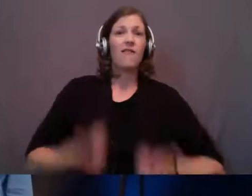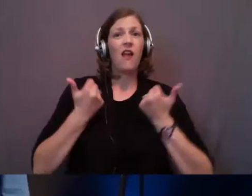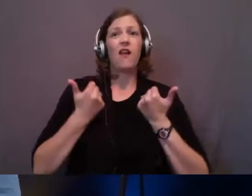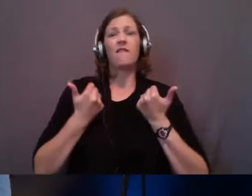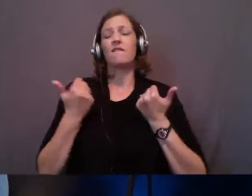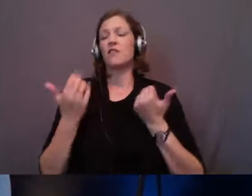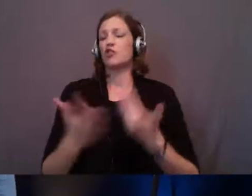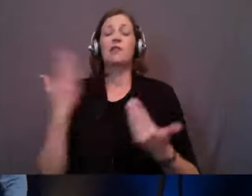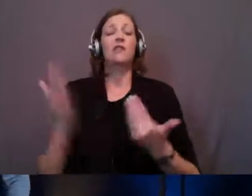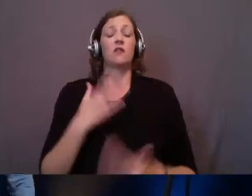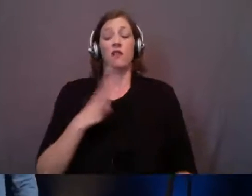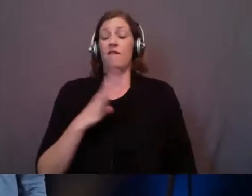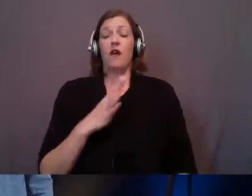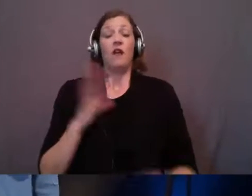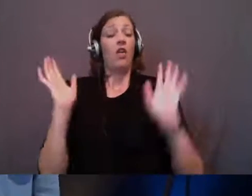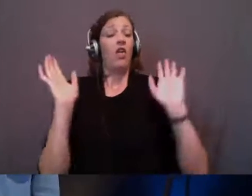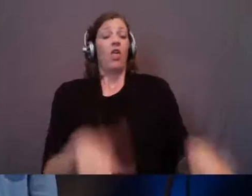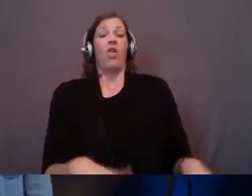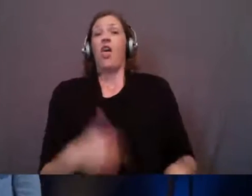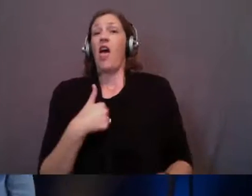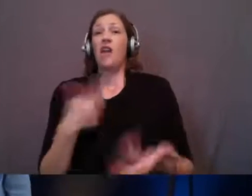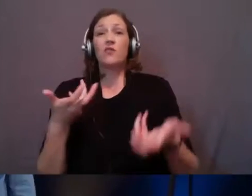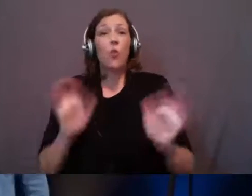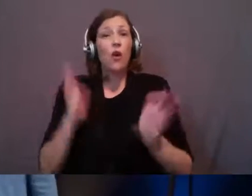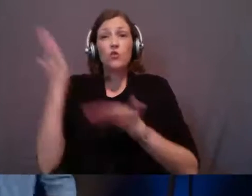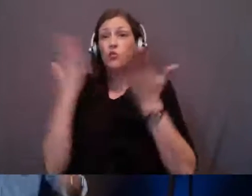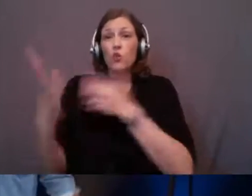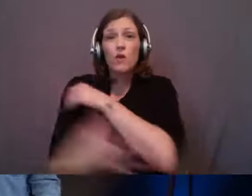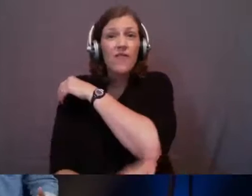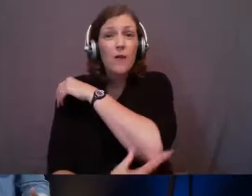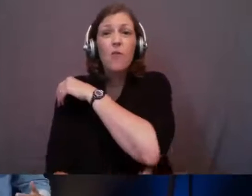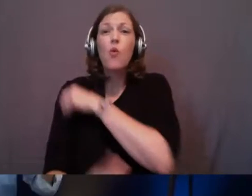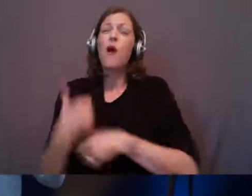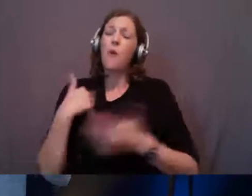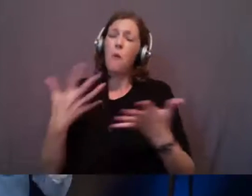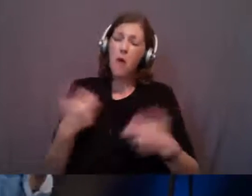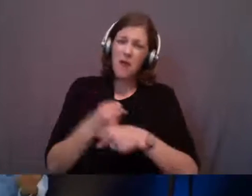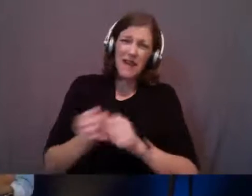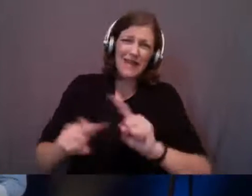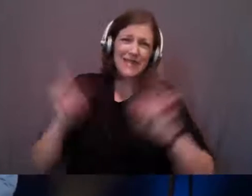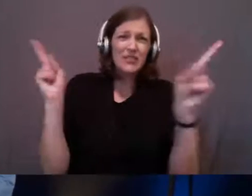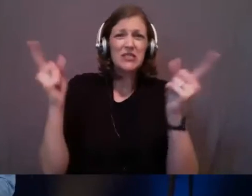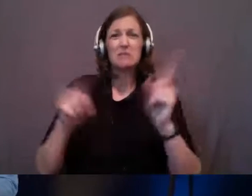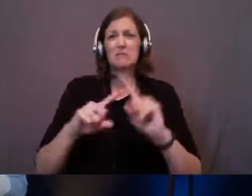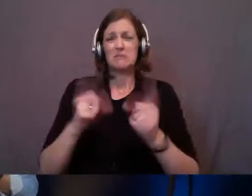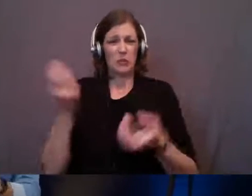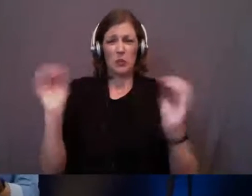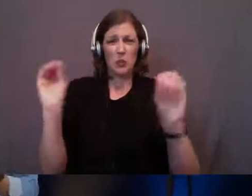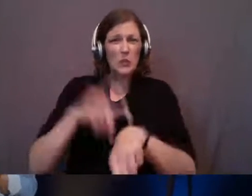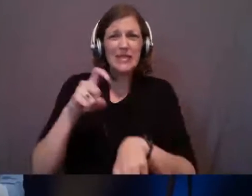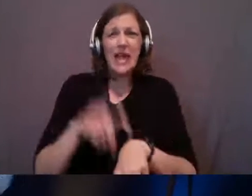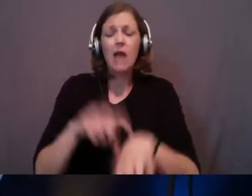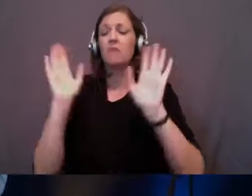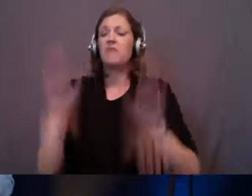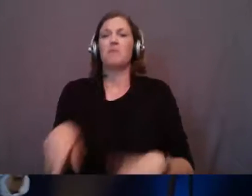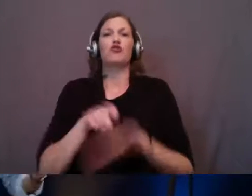to say, you know what, I really don't want to serve the poor. I want to make a difference, but I don't have the time to, so I'm just going to